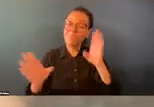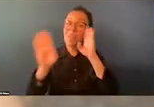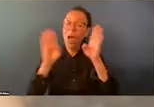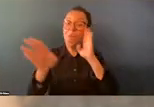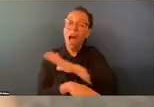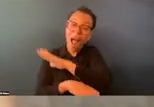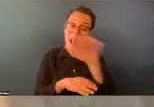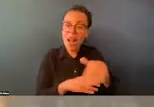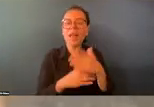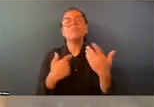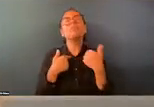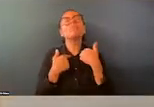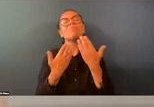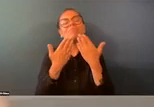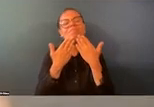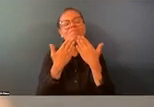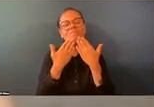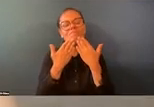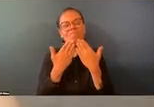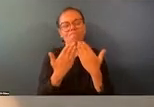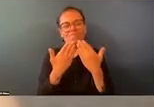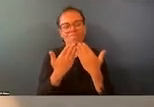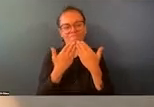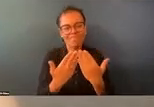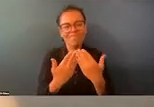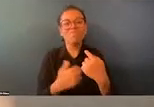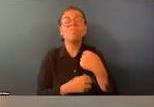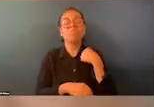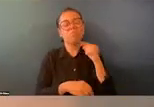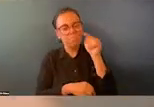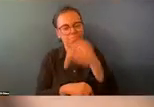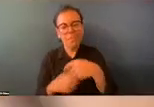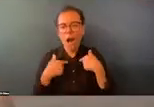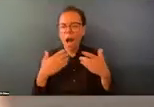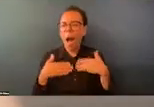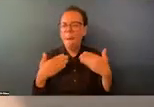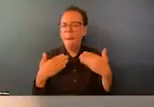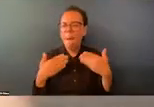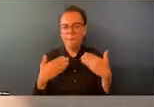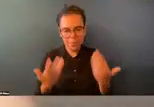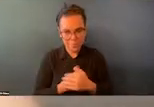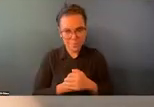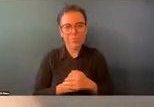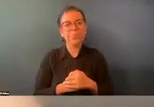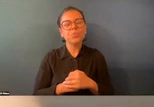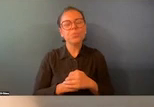Greetings to everyone. Thank you, Surayo. I am delighted to be here as a panelist.